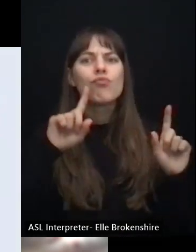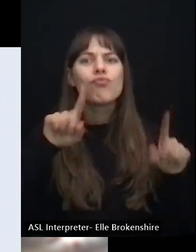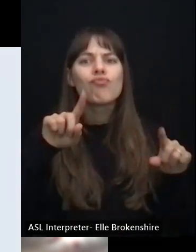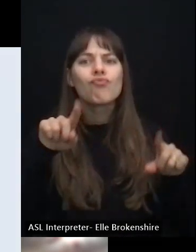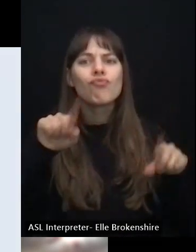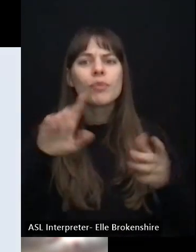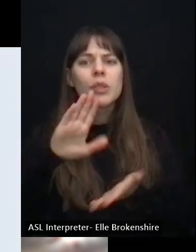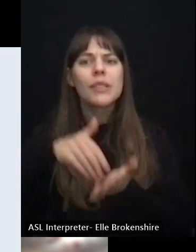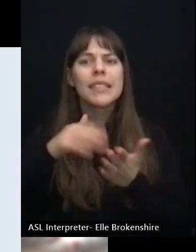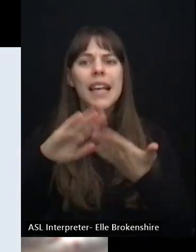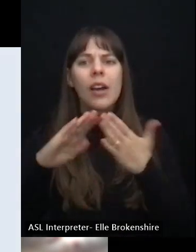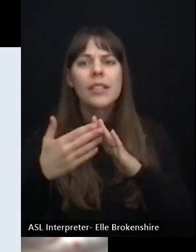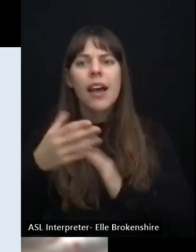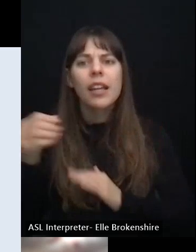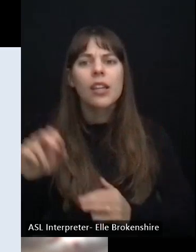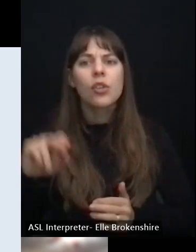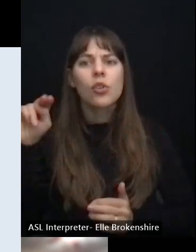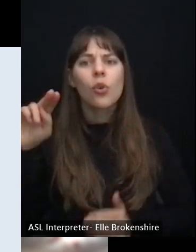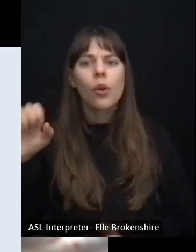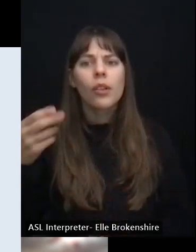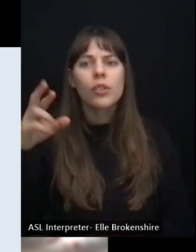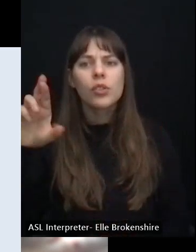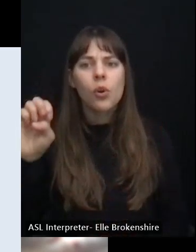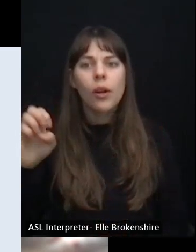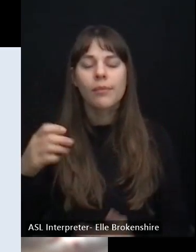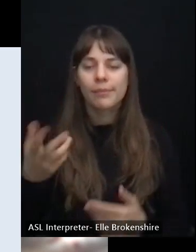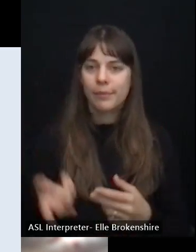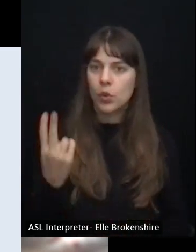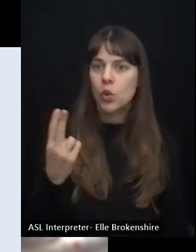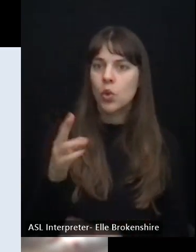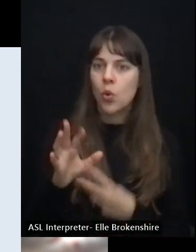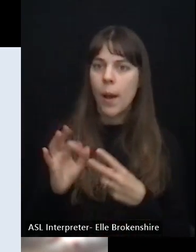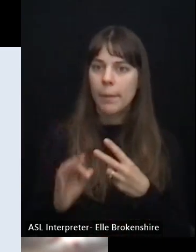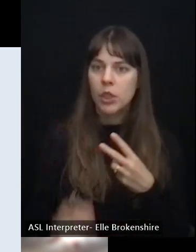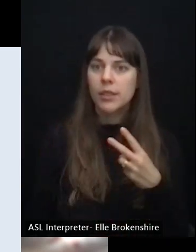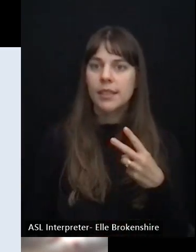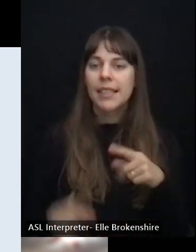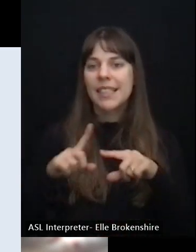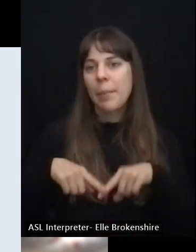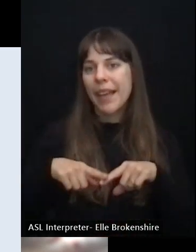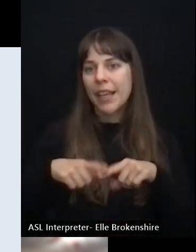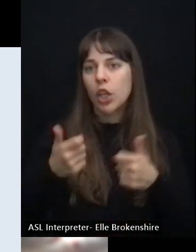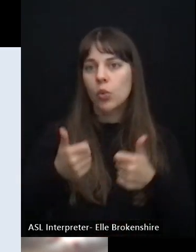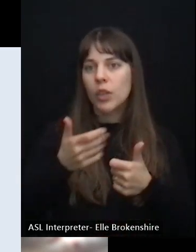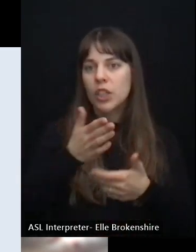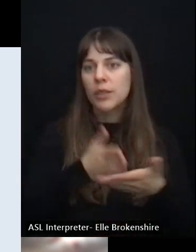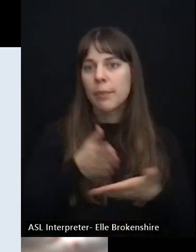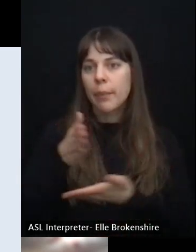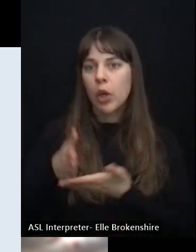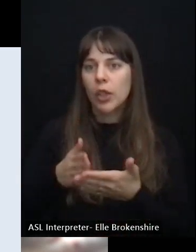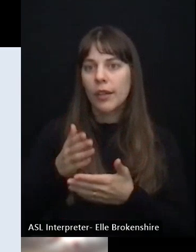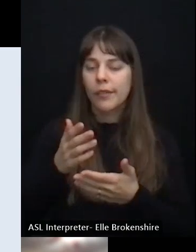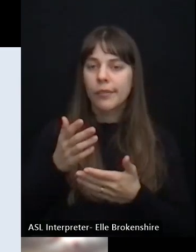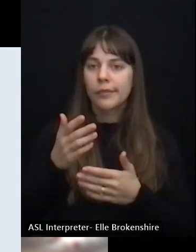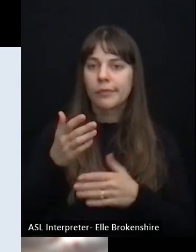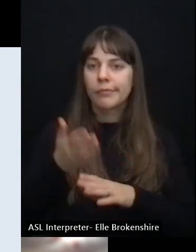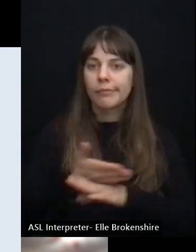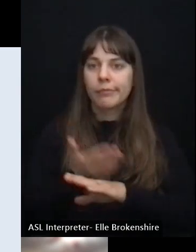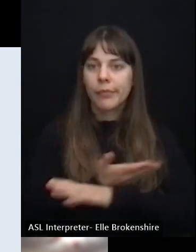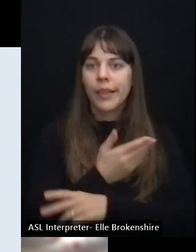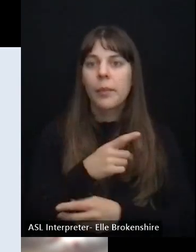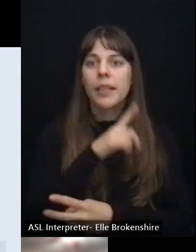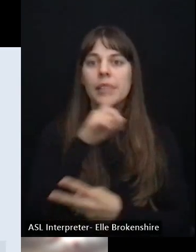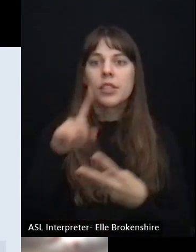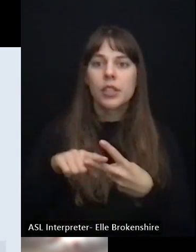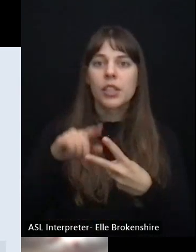we have two different options to do that, depending on the phase. The first one will be in January of